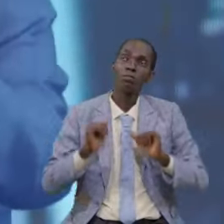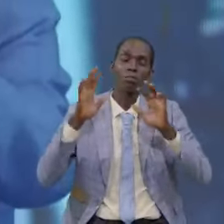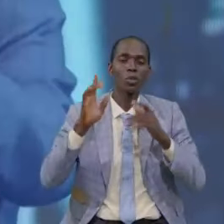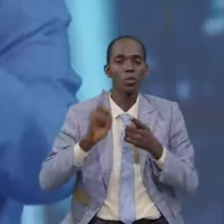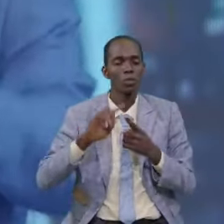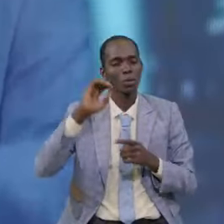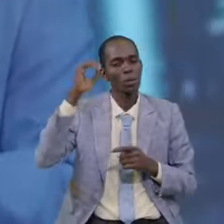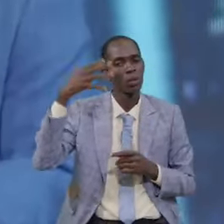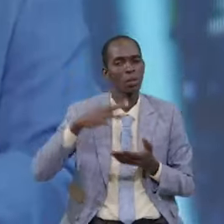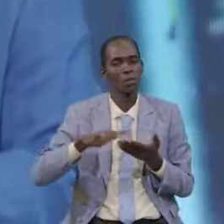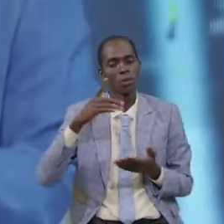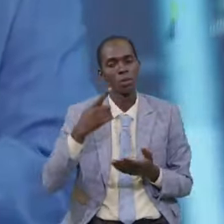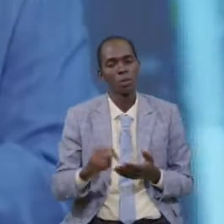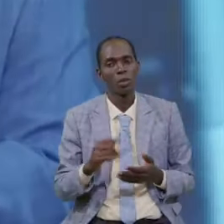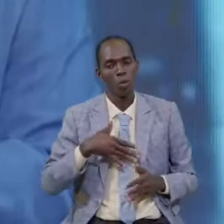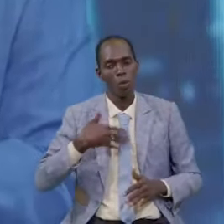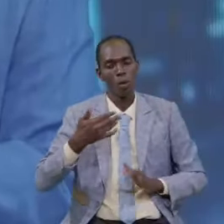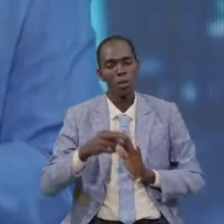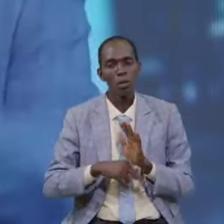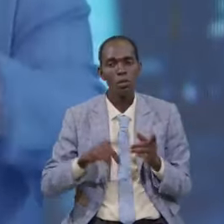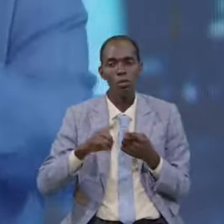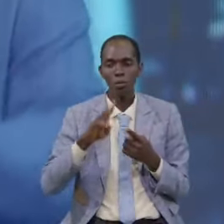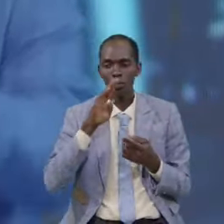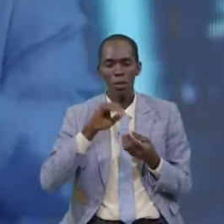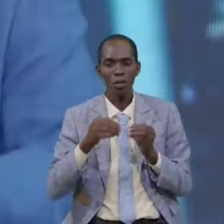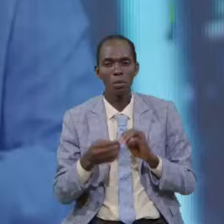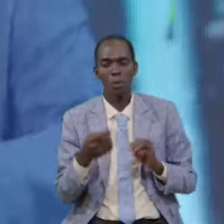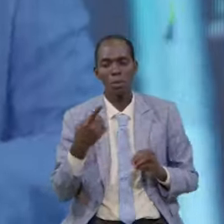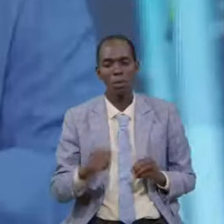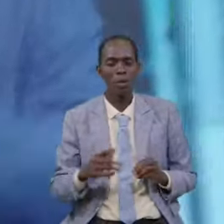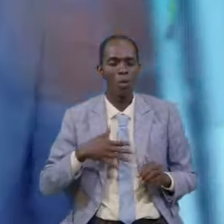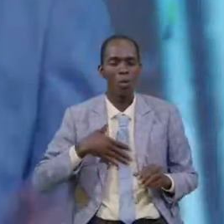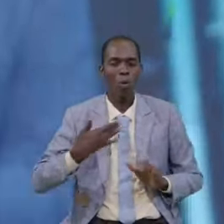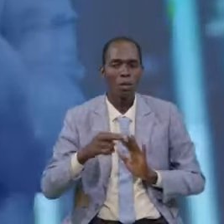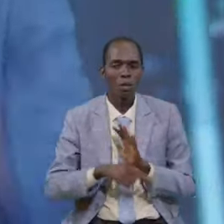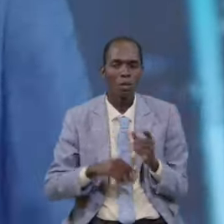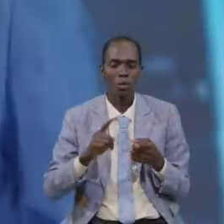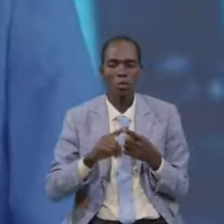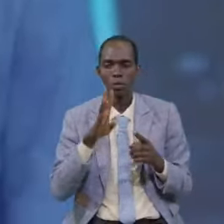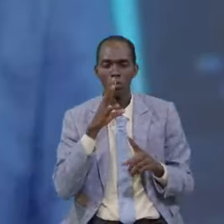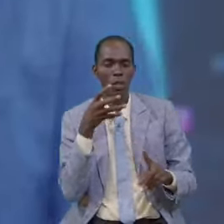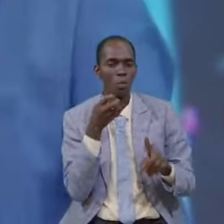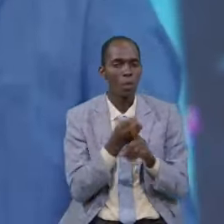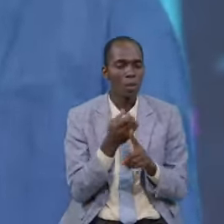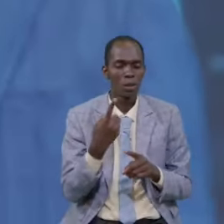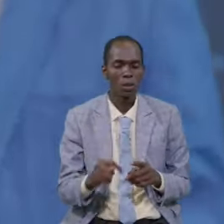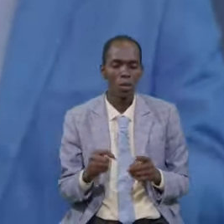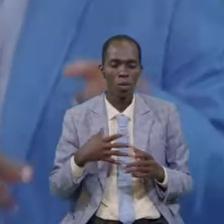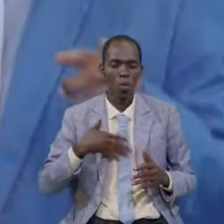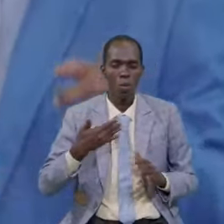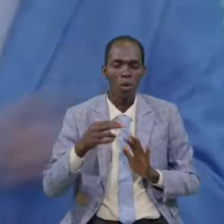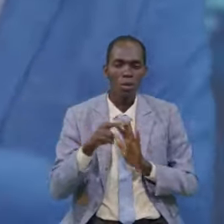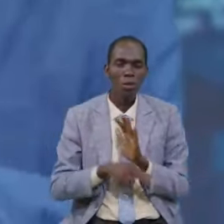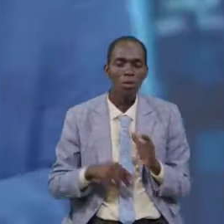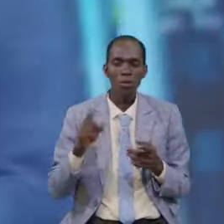the willingness to be impacted by the goodness of God, the willingness to be transformed by the grace for glory, and